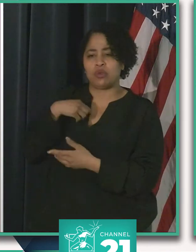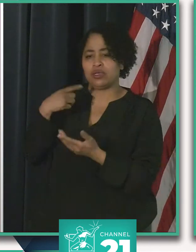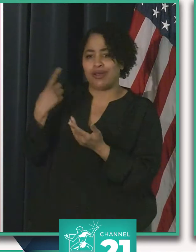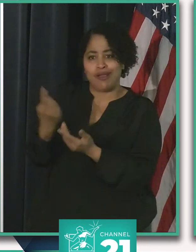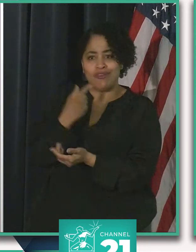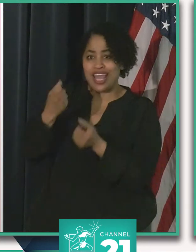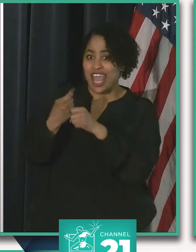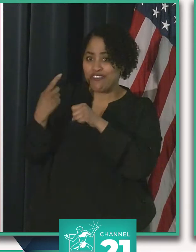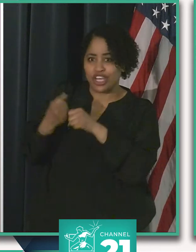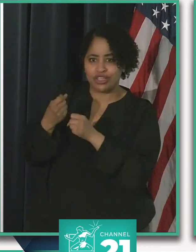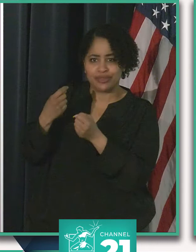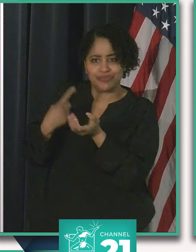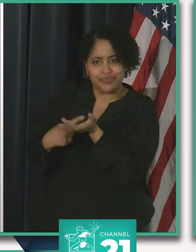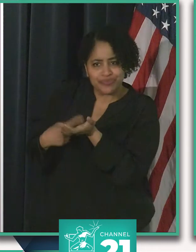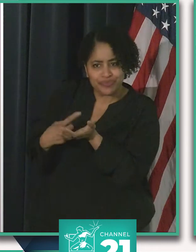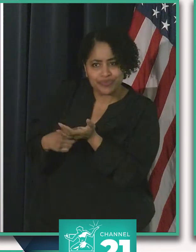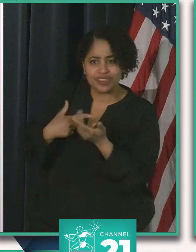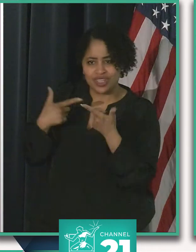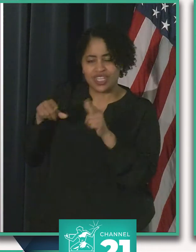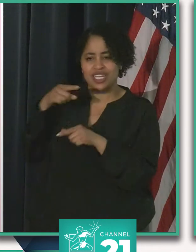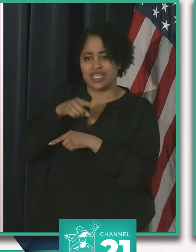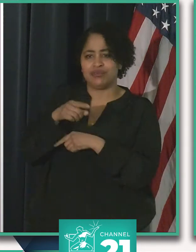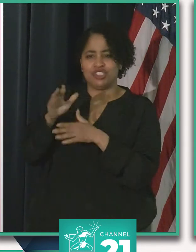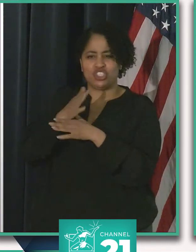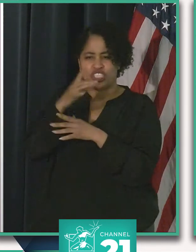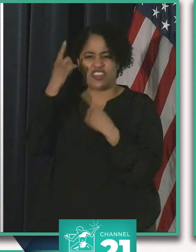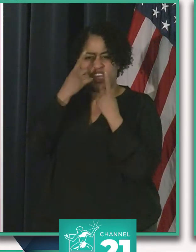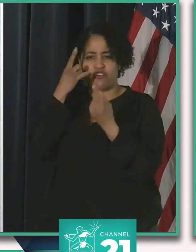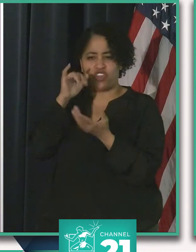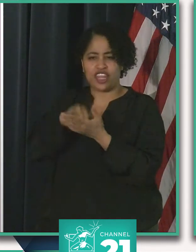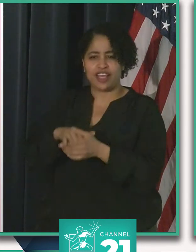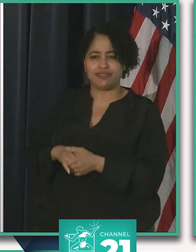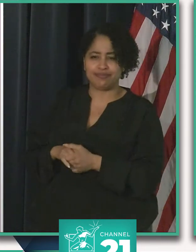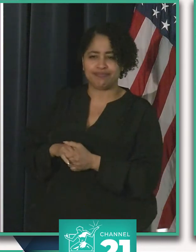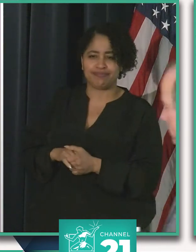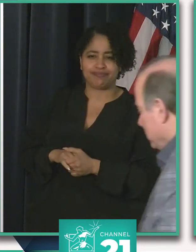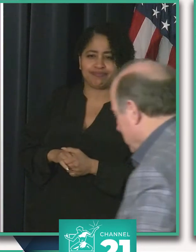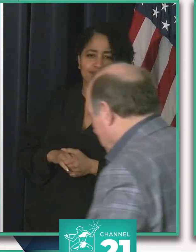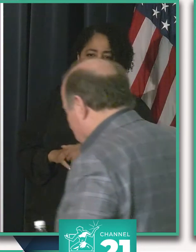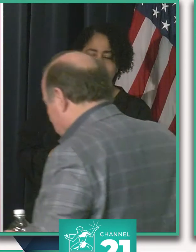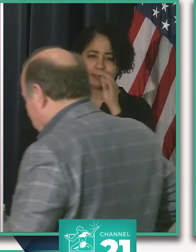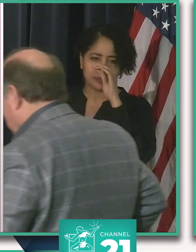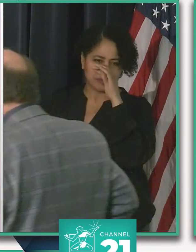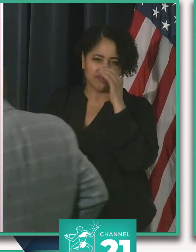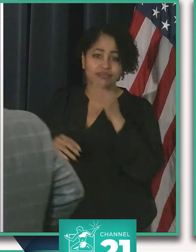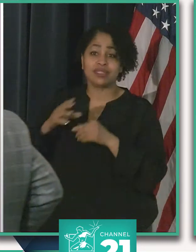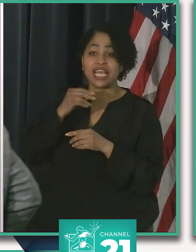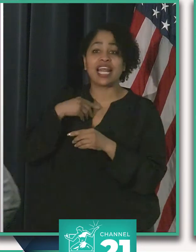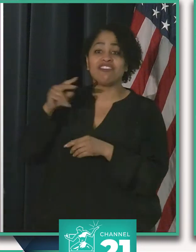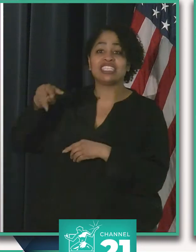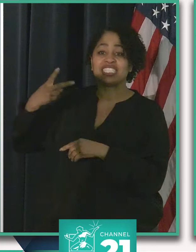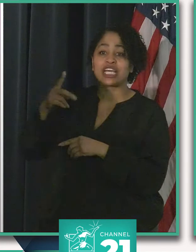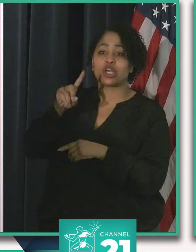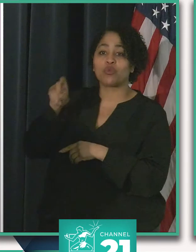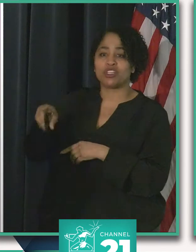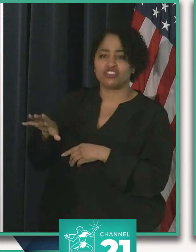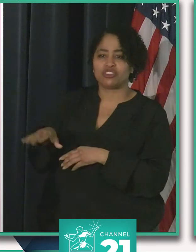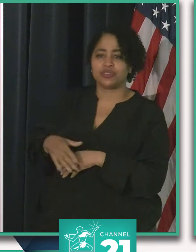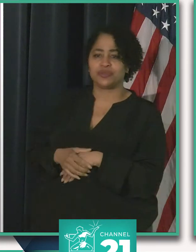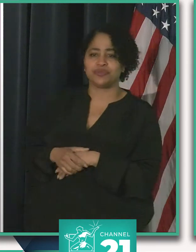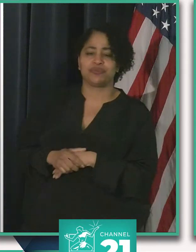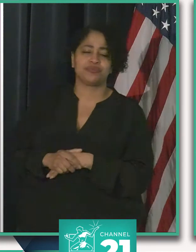every year, and I'll let Ron share the thinking on it. And then I have a second question.